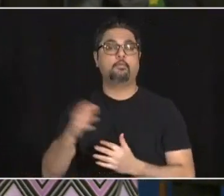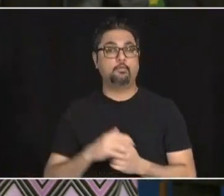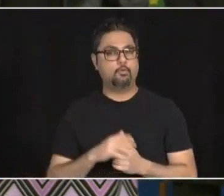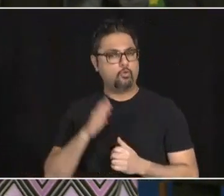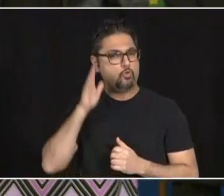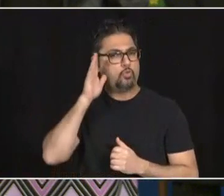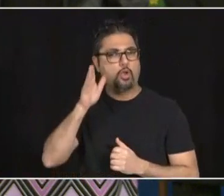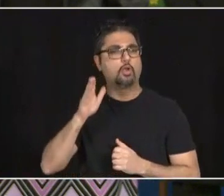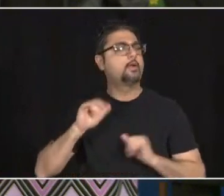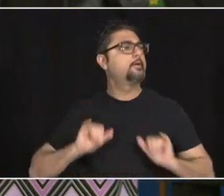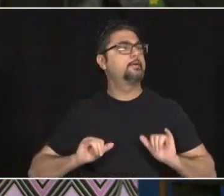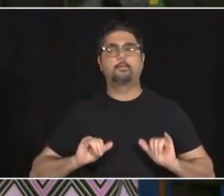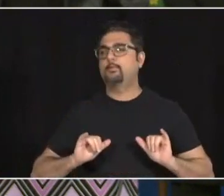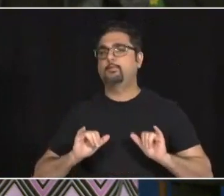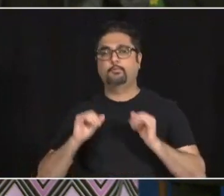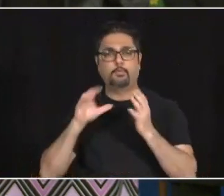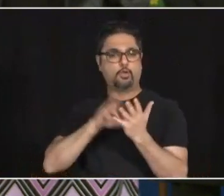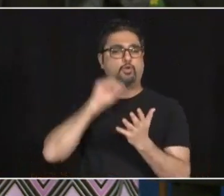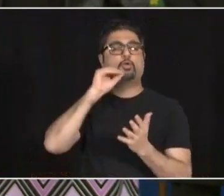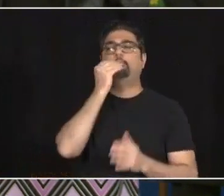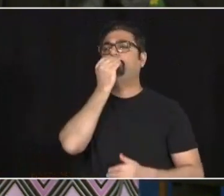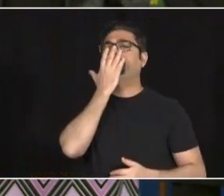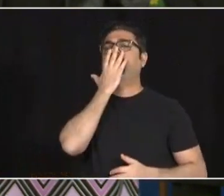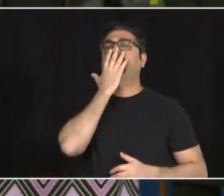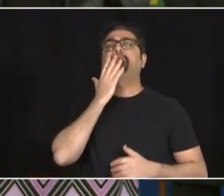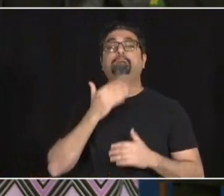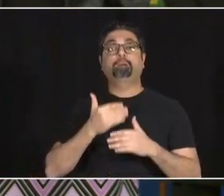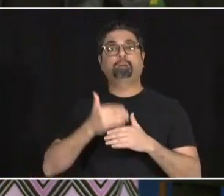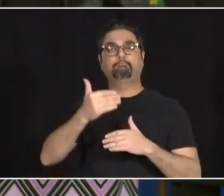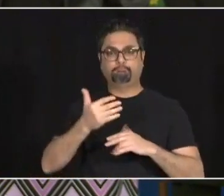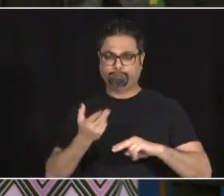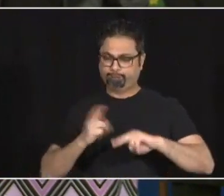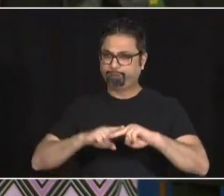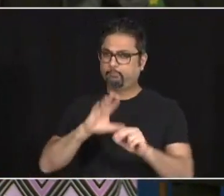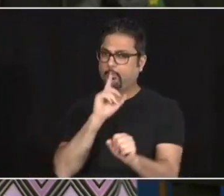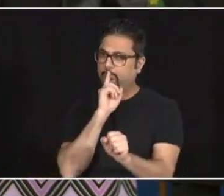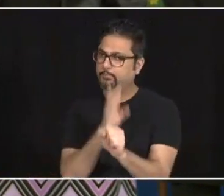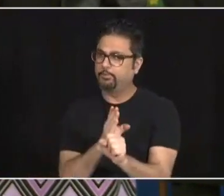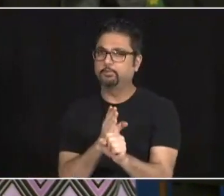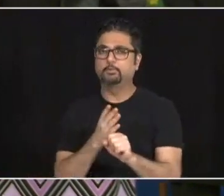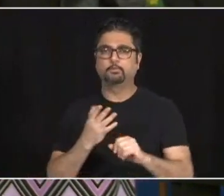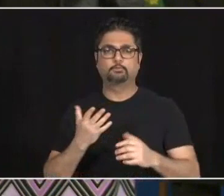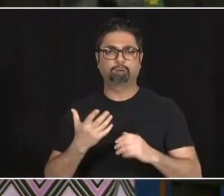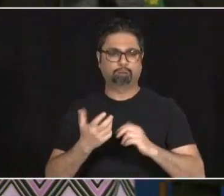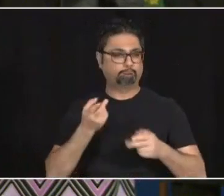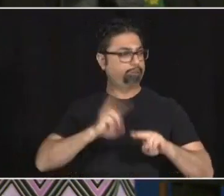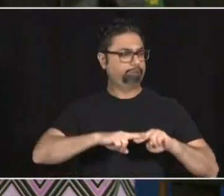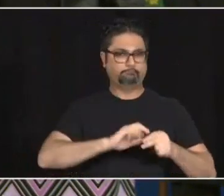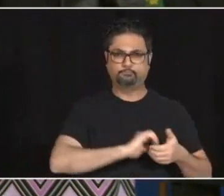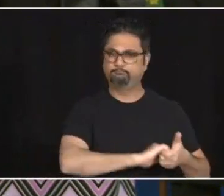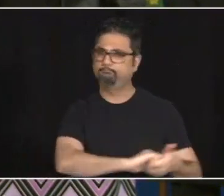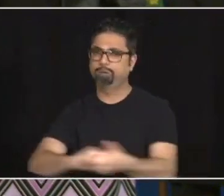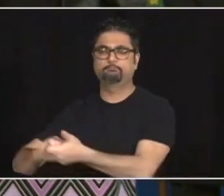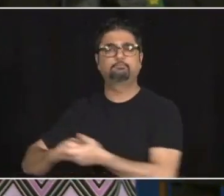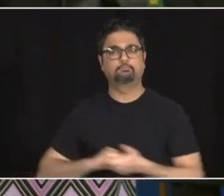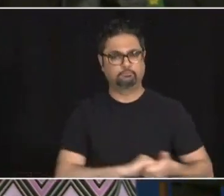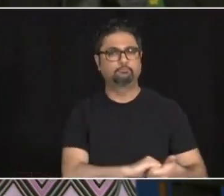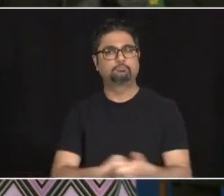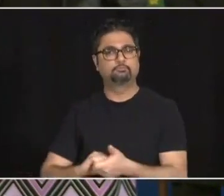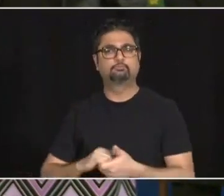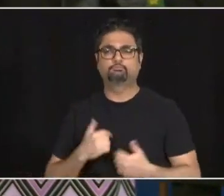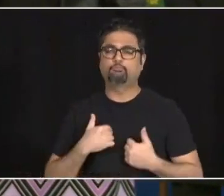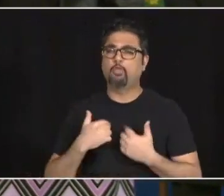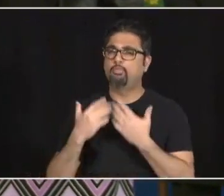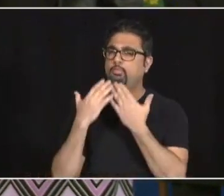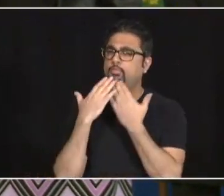stronger and more committed and more united than ever before. I want to thank you, and God bless the people of Ontario.